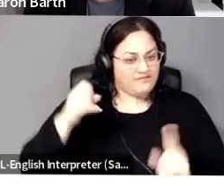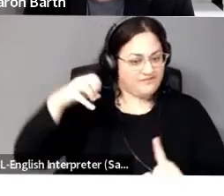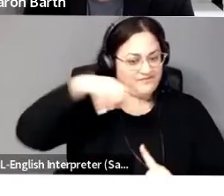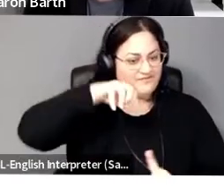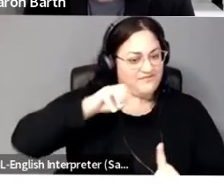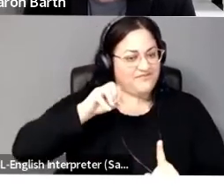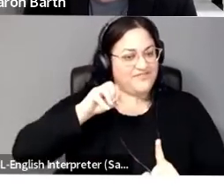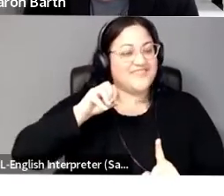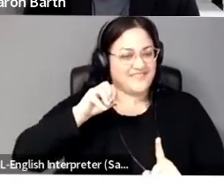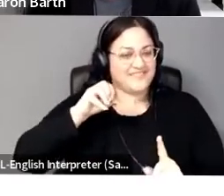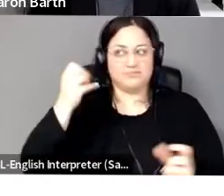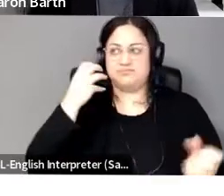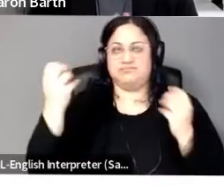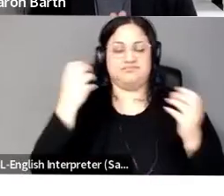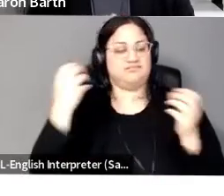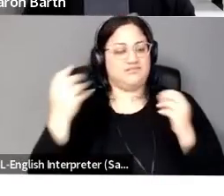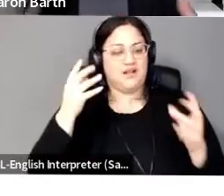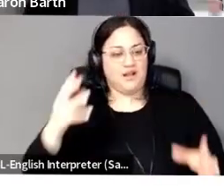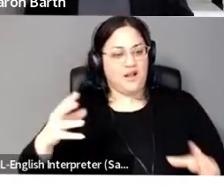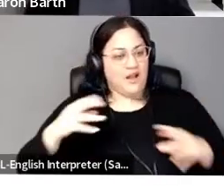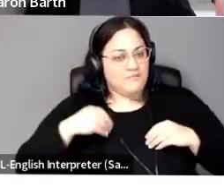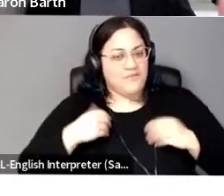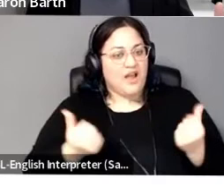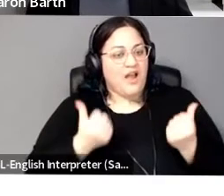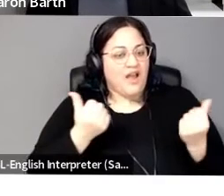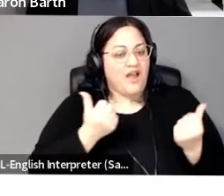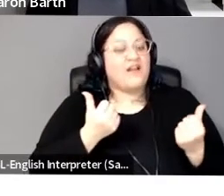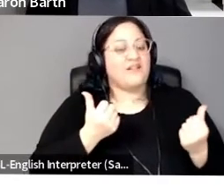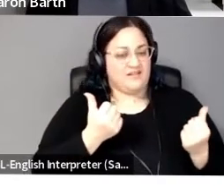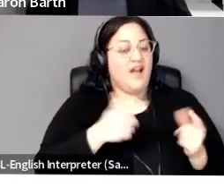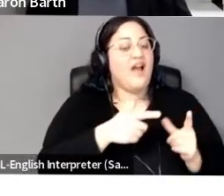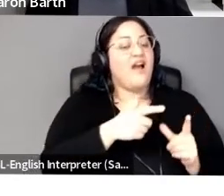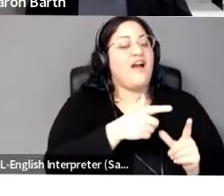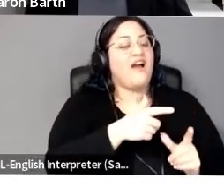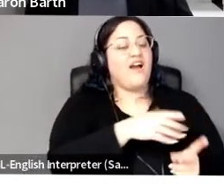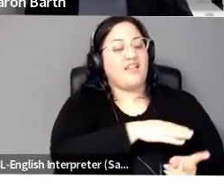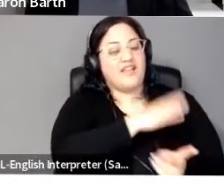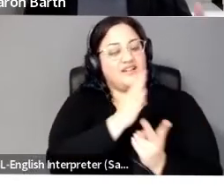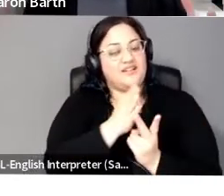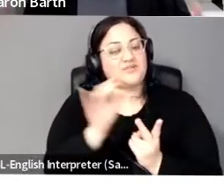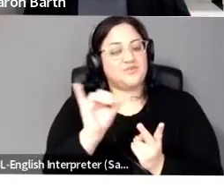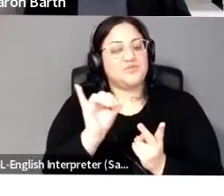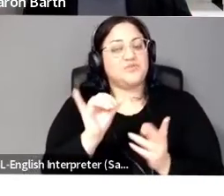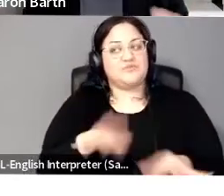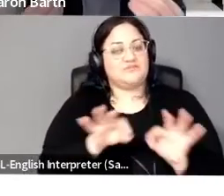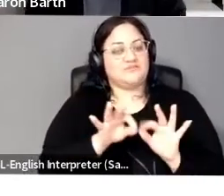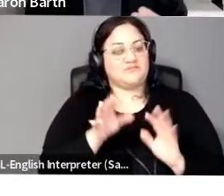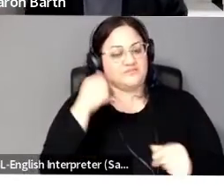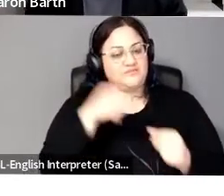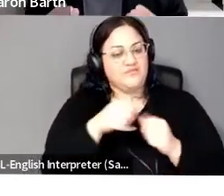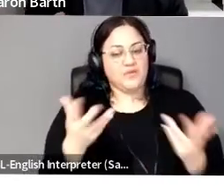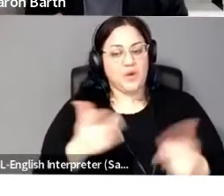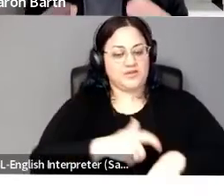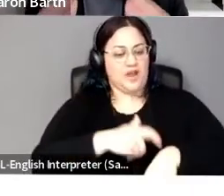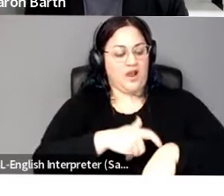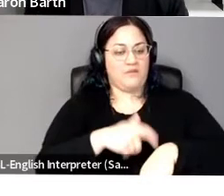how we expected. Then we're put under a ton of time pressure, right? Things have to happen quickly, and we're asked to